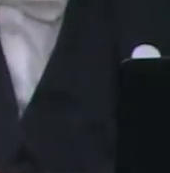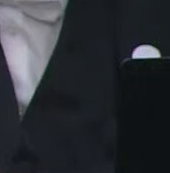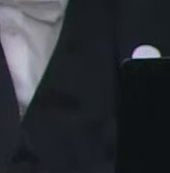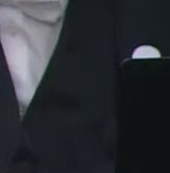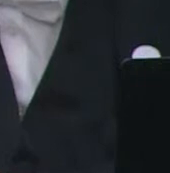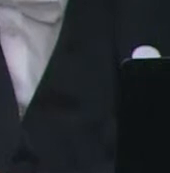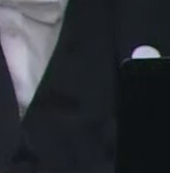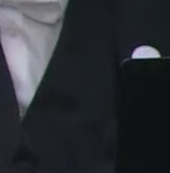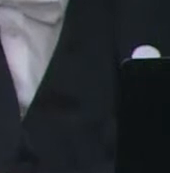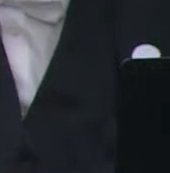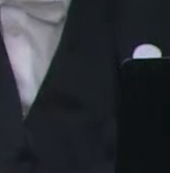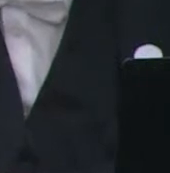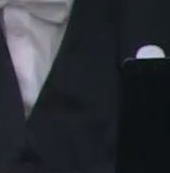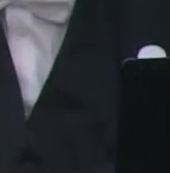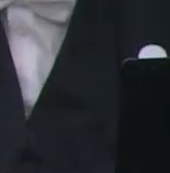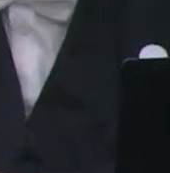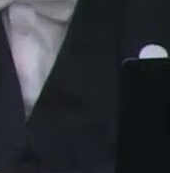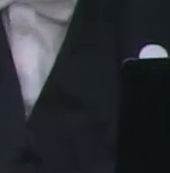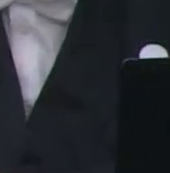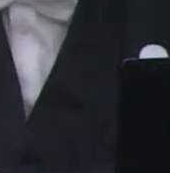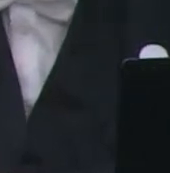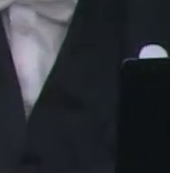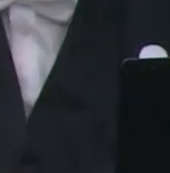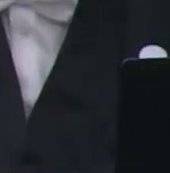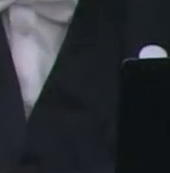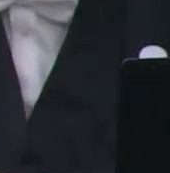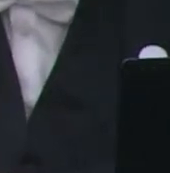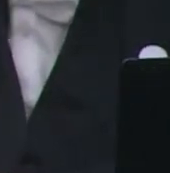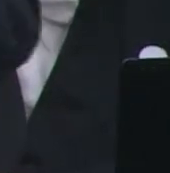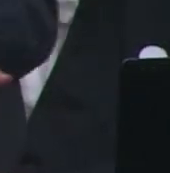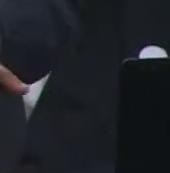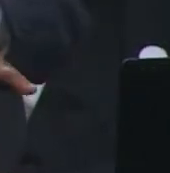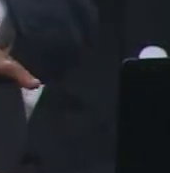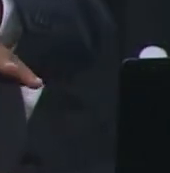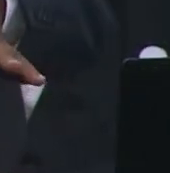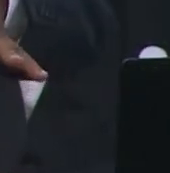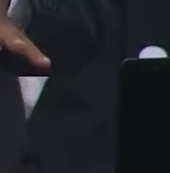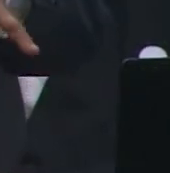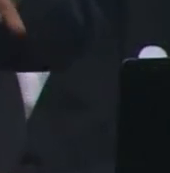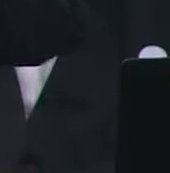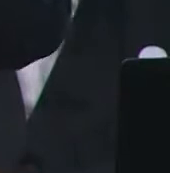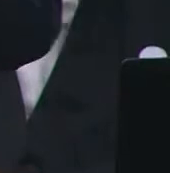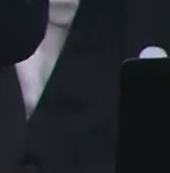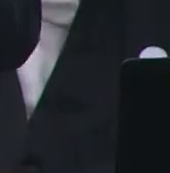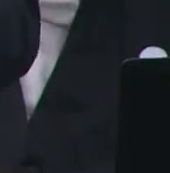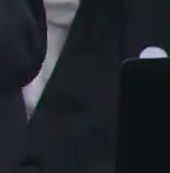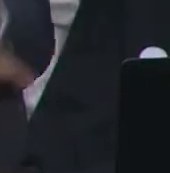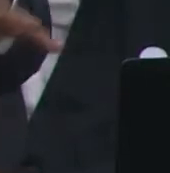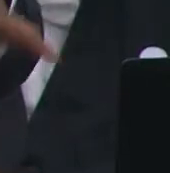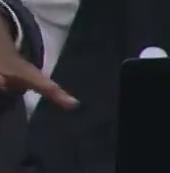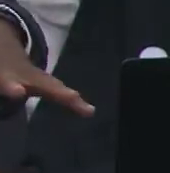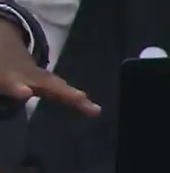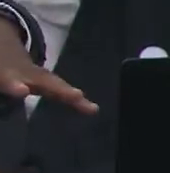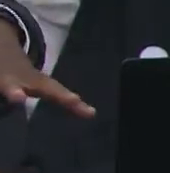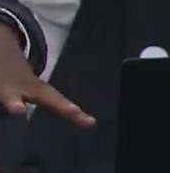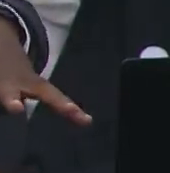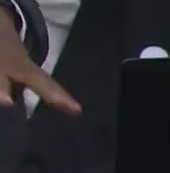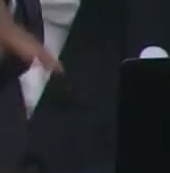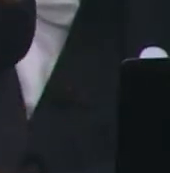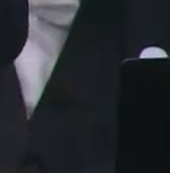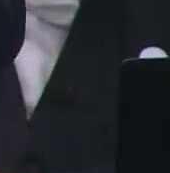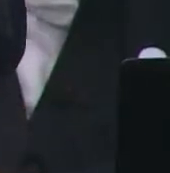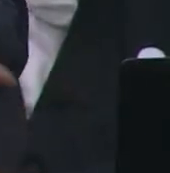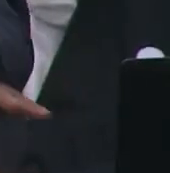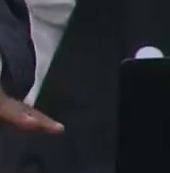managed through a single structure, and all these companies will be will hang on that